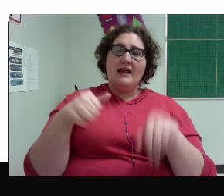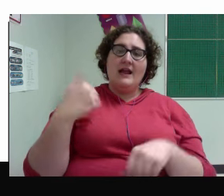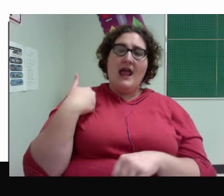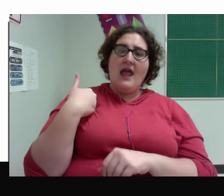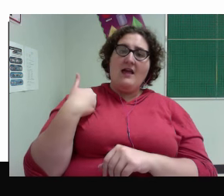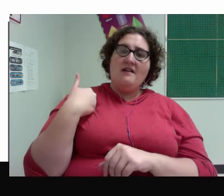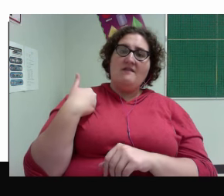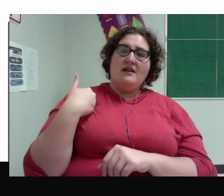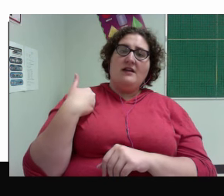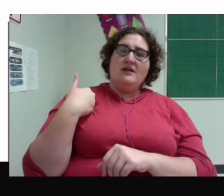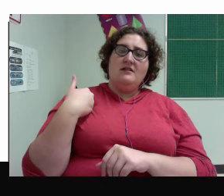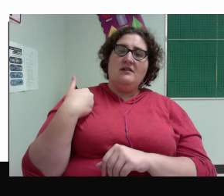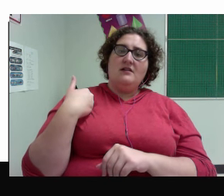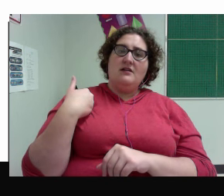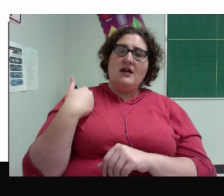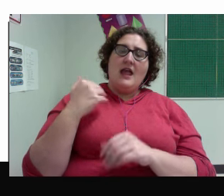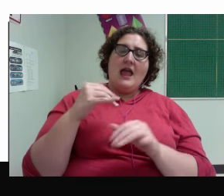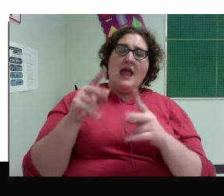could have